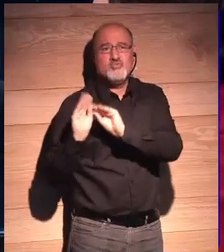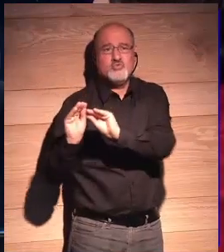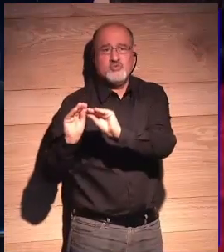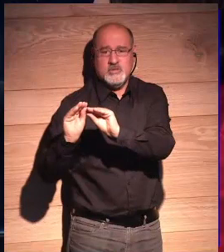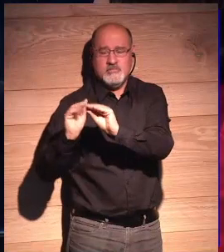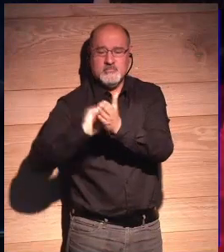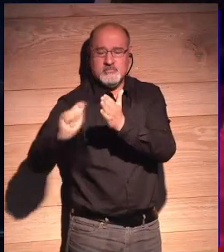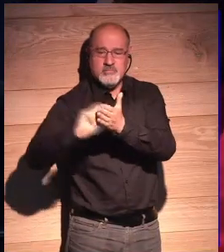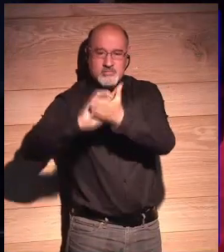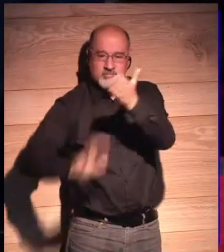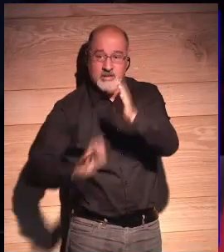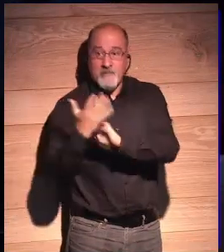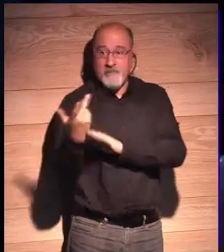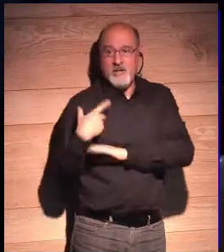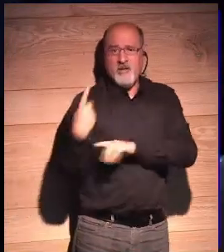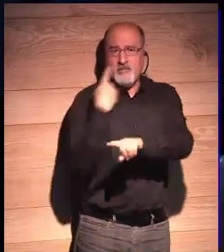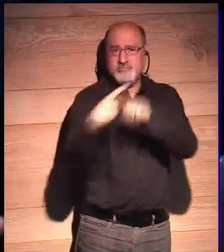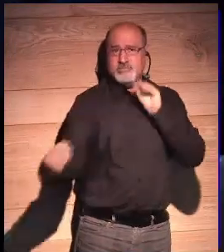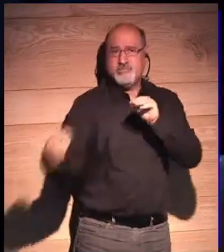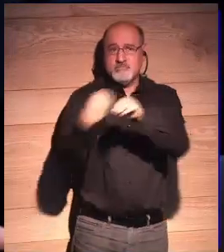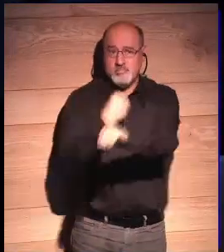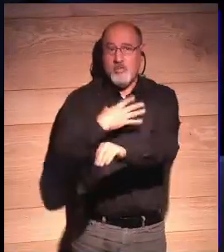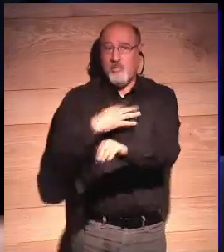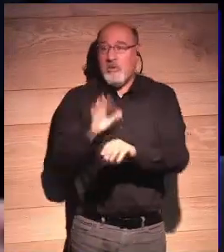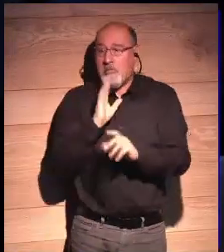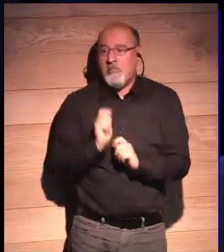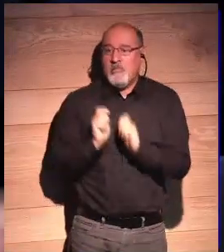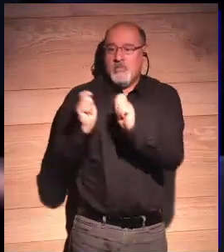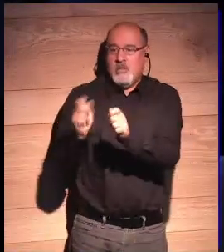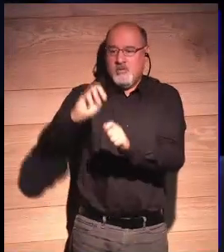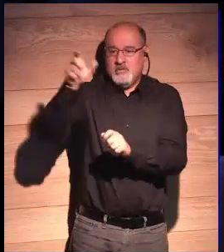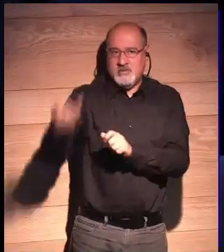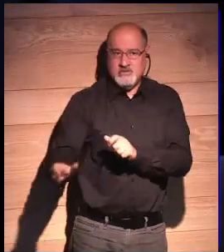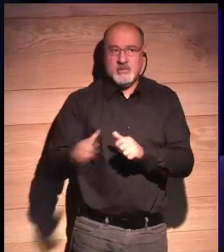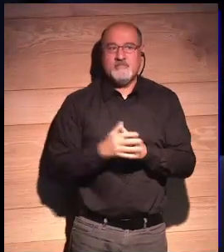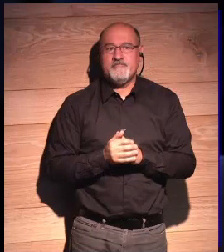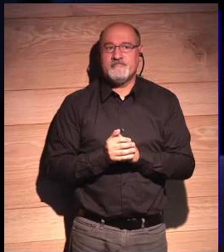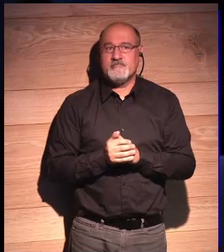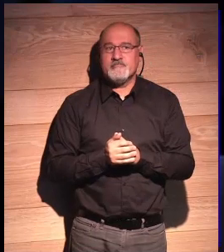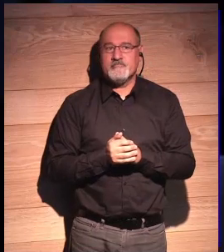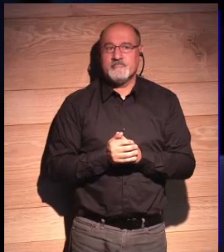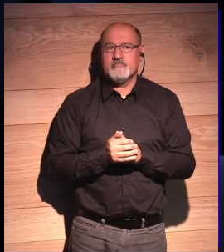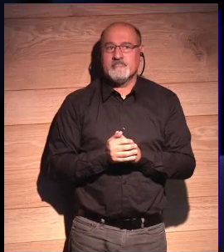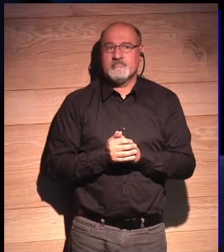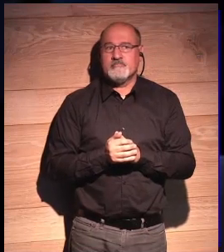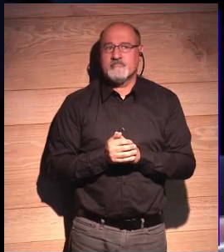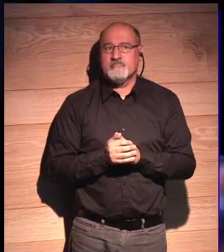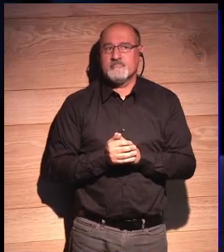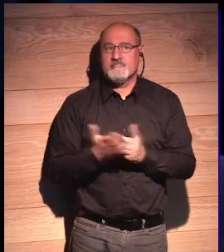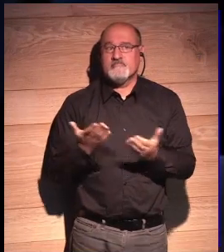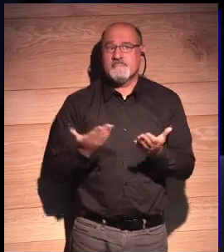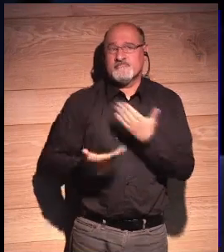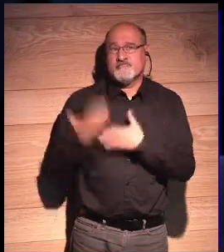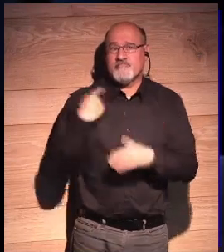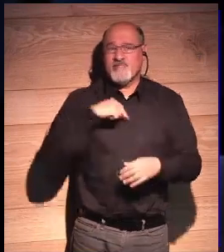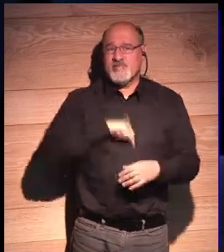totally unappealing. I didn't want to have anybody sort of pollute the world that I was creating, but now it seems like something